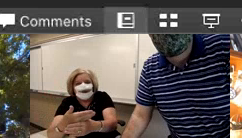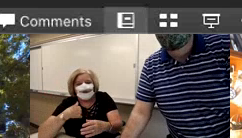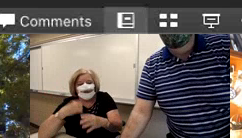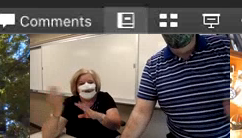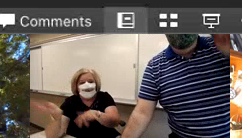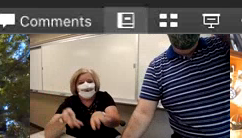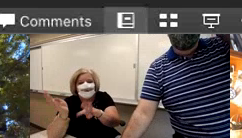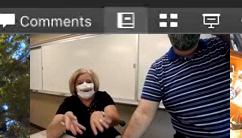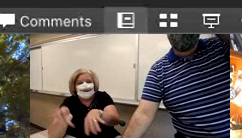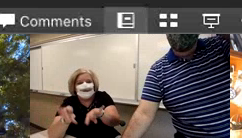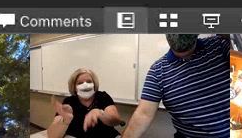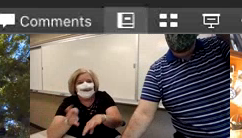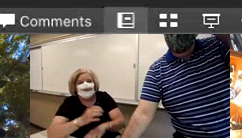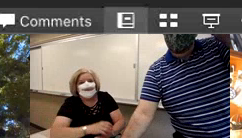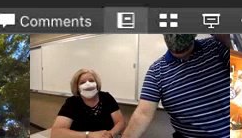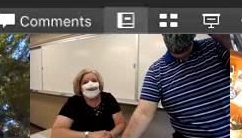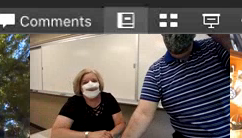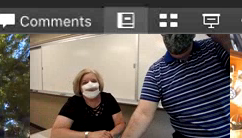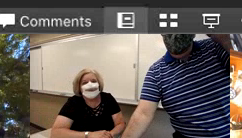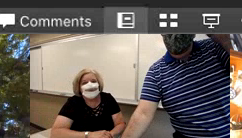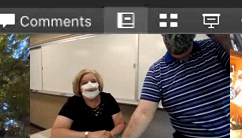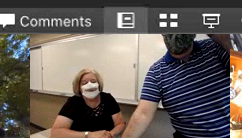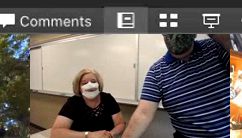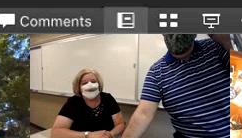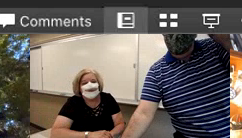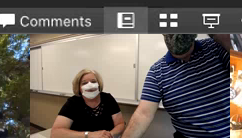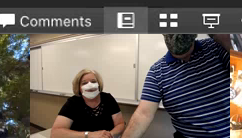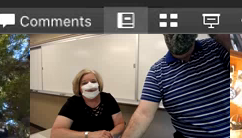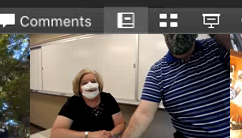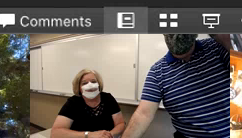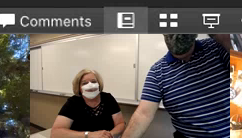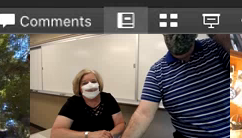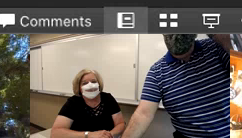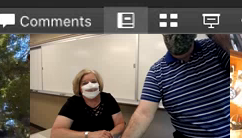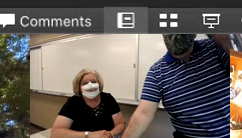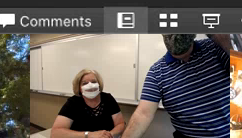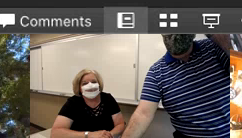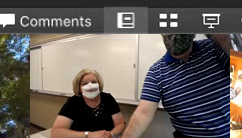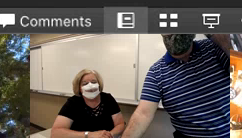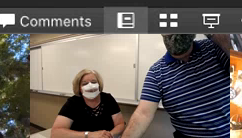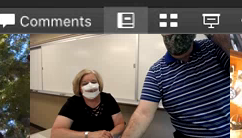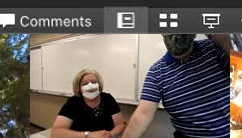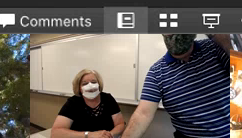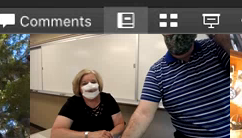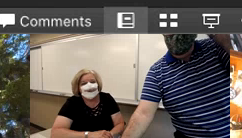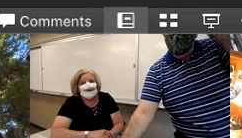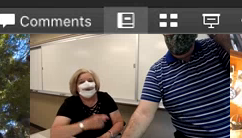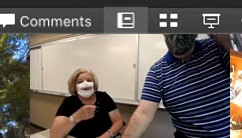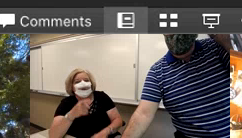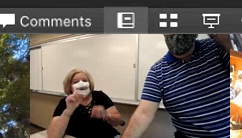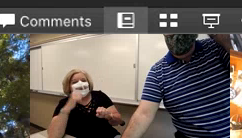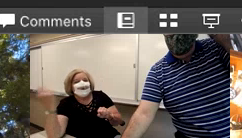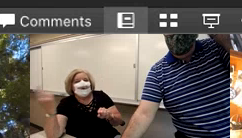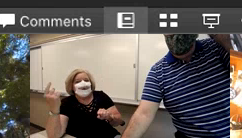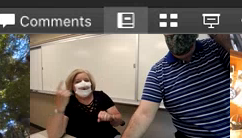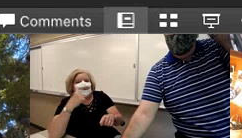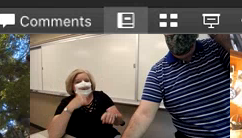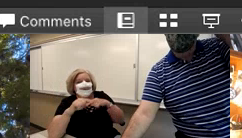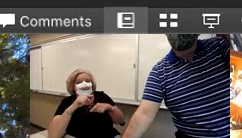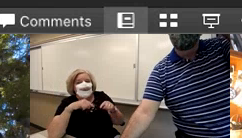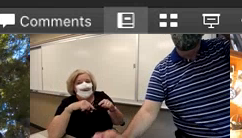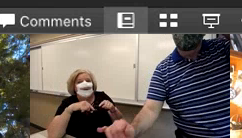loaded. So you can always come back to this team. I'm not going to remove anybody from it. So you can always